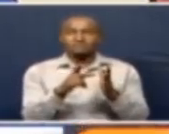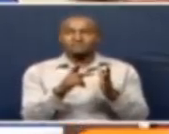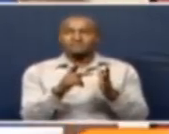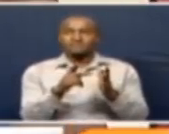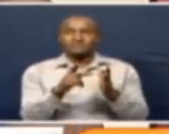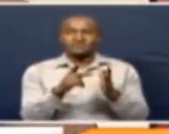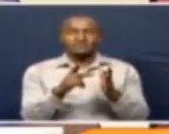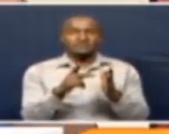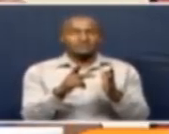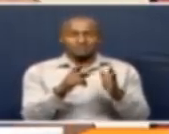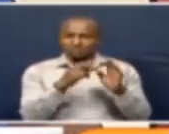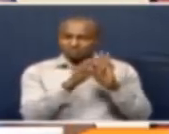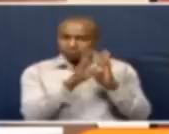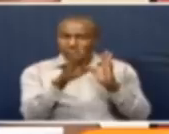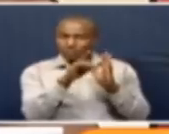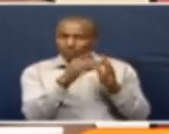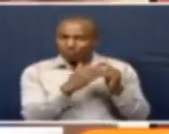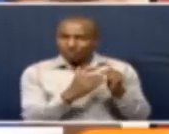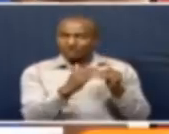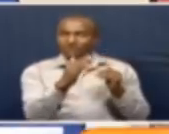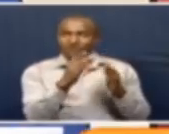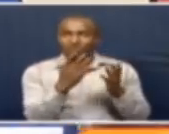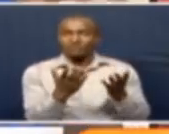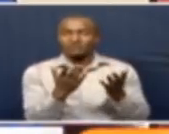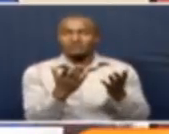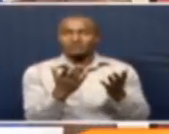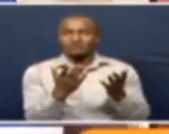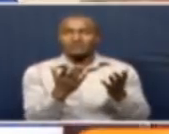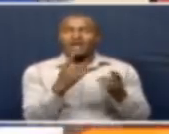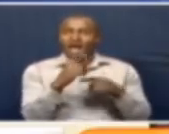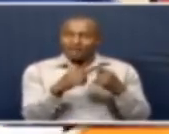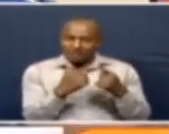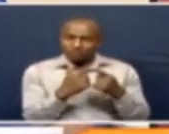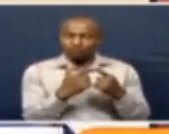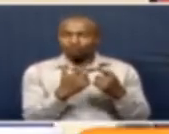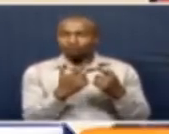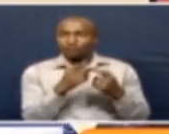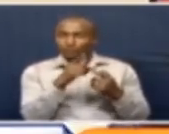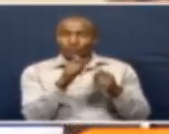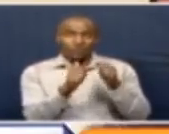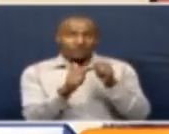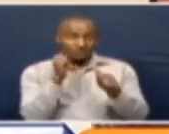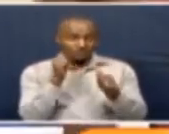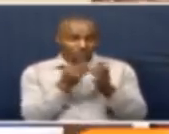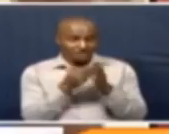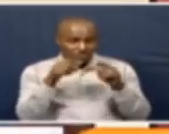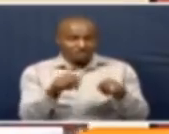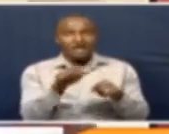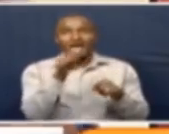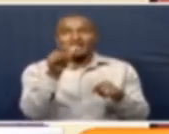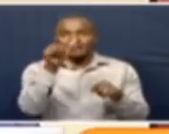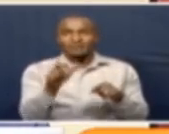necessary exposure. For you, the way forward. And I want to talk once again about the fact that even if you refuse that money today, somebody